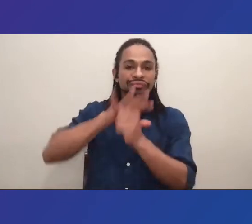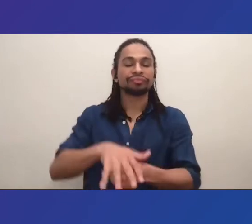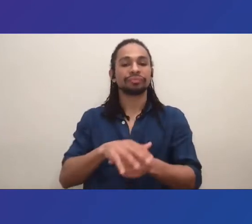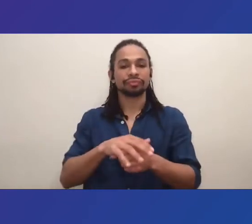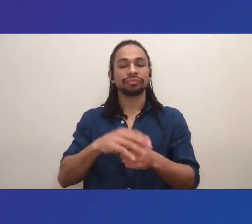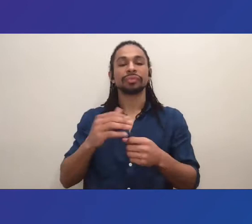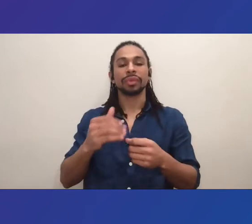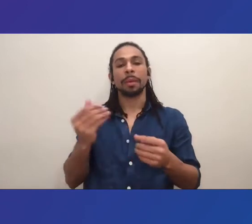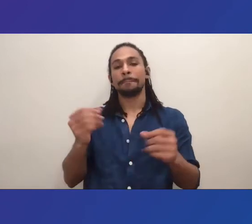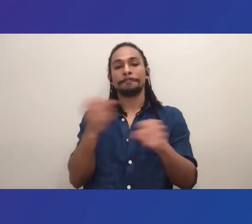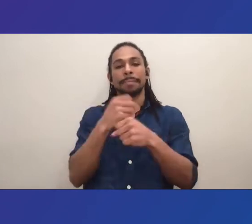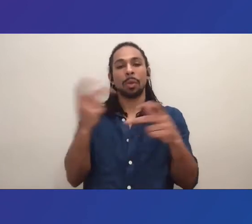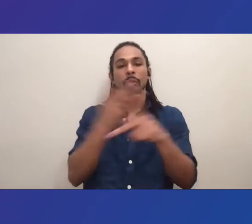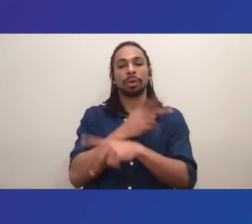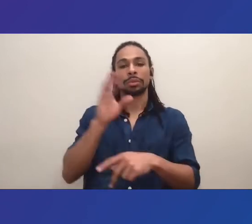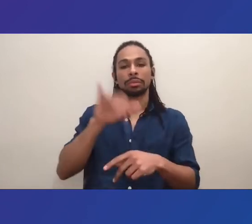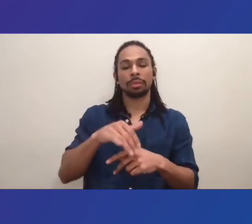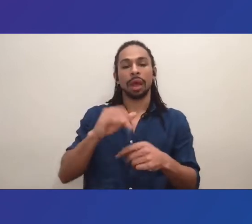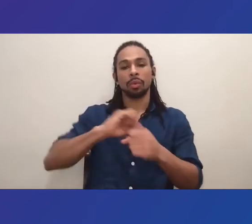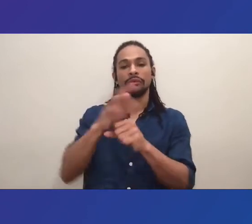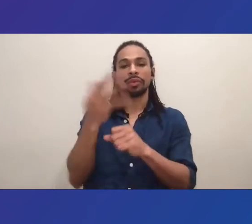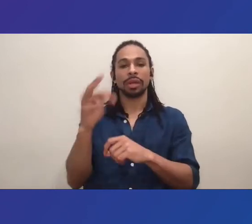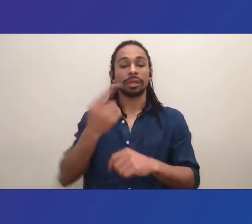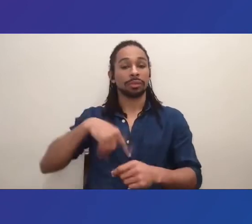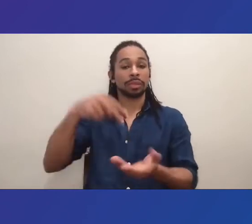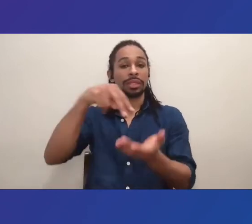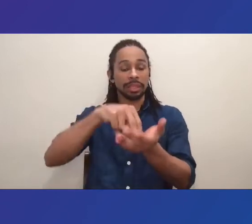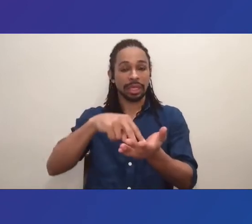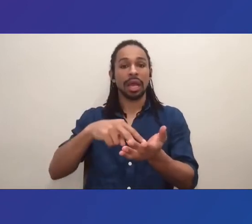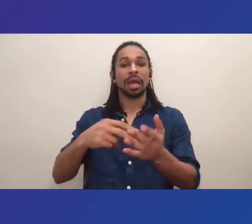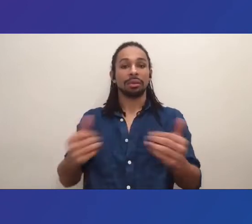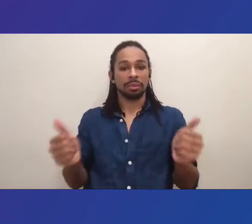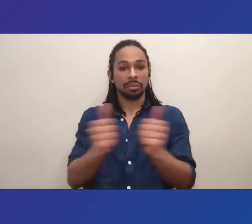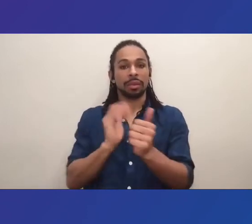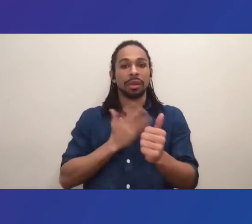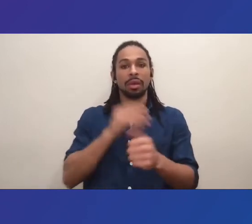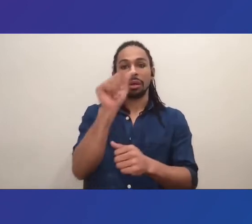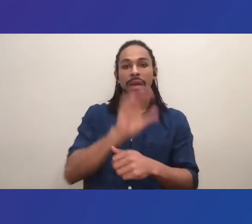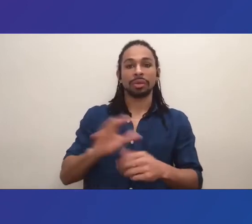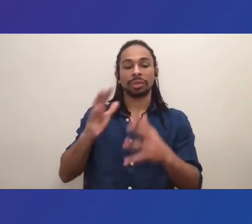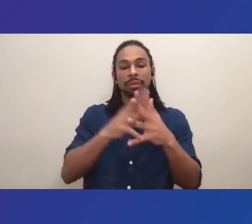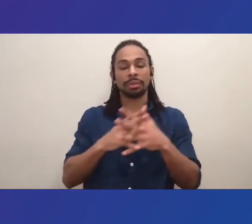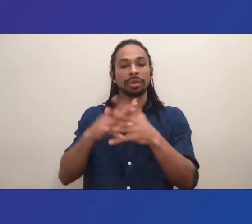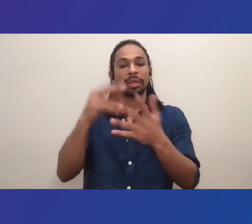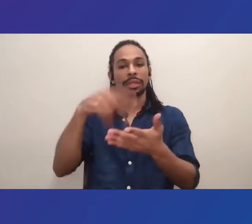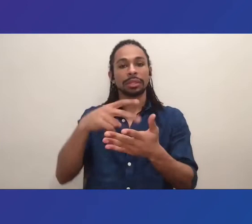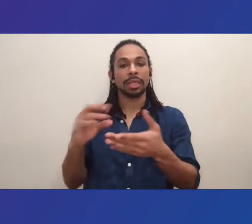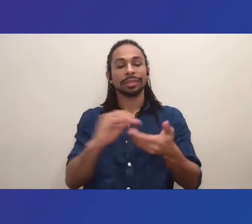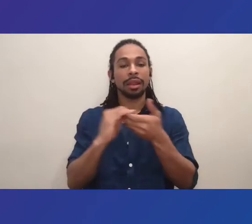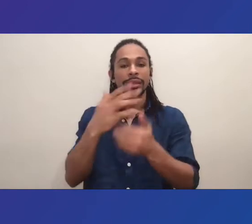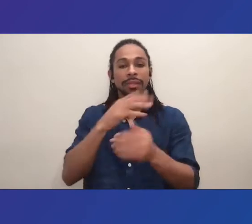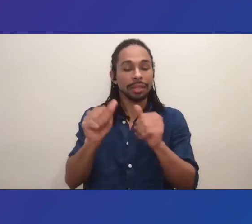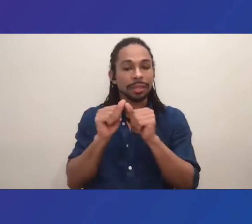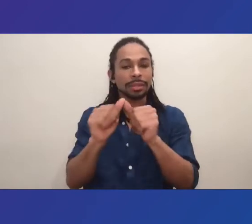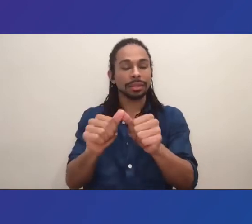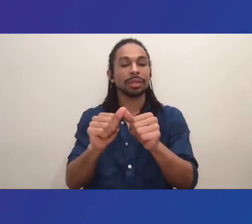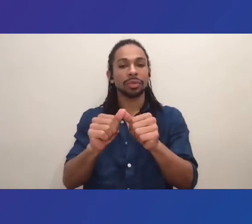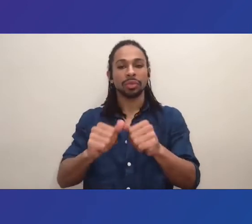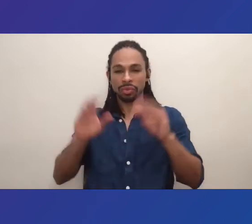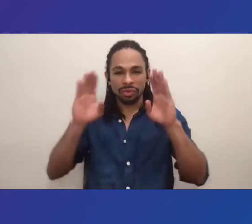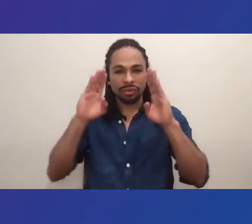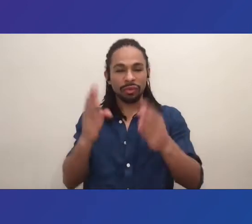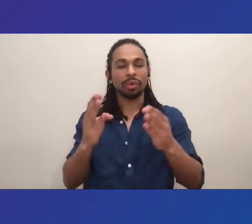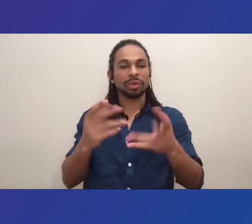of the well-being and safety of our Asian American dance colleagues and continue to champion the role that dance can play to foster